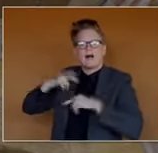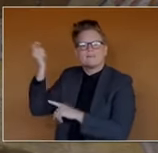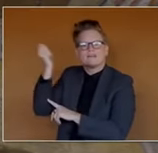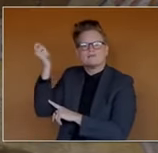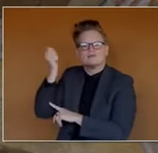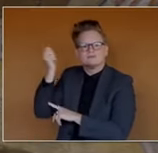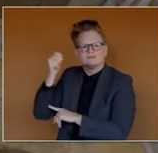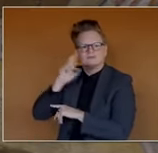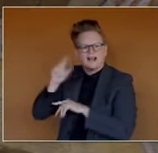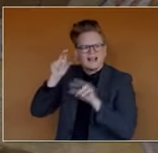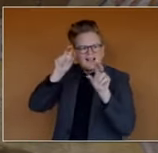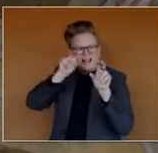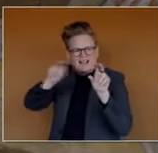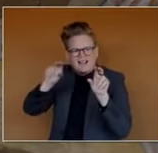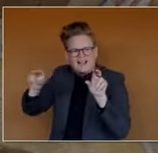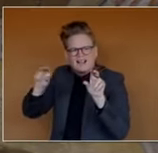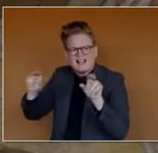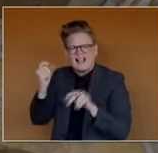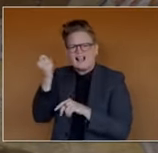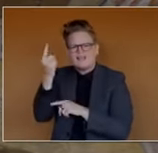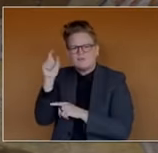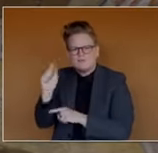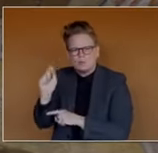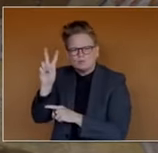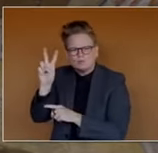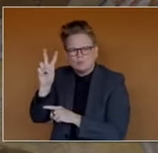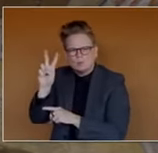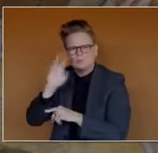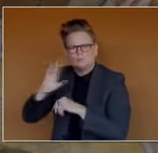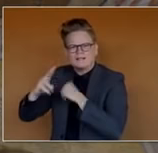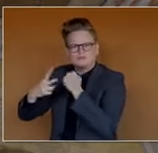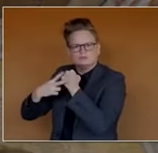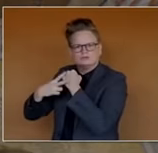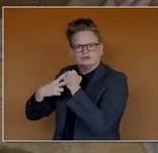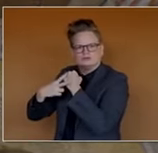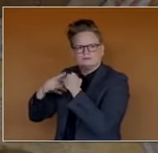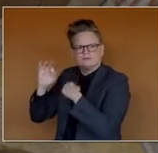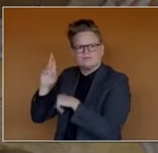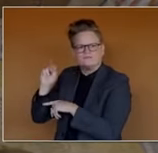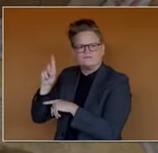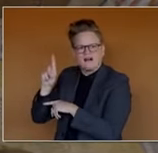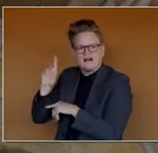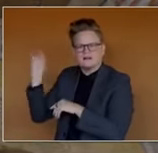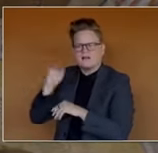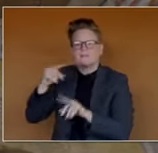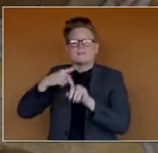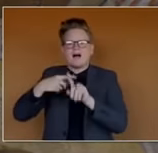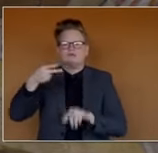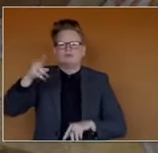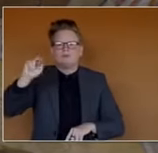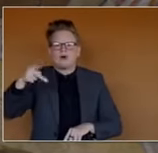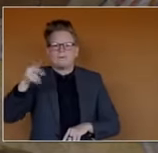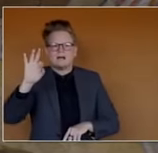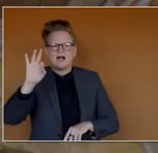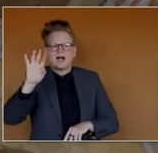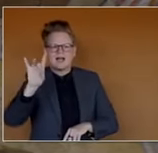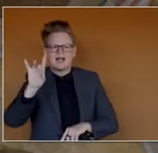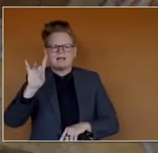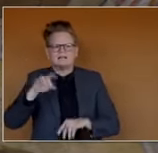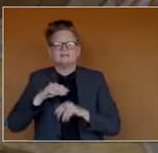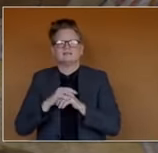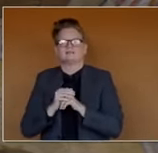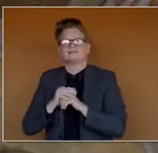$11.2 billion, 26.6 under the Prop 98, 38.1. And if you're following me, I'm impressed,